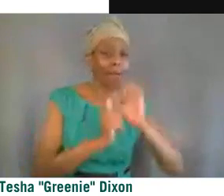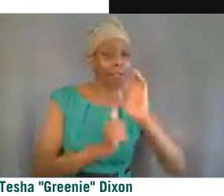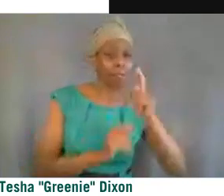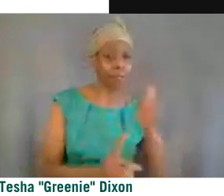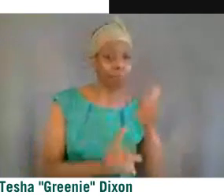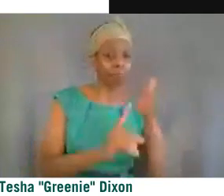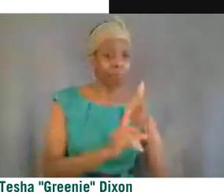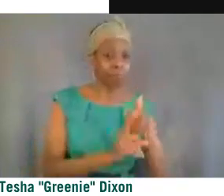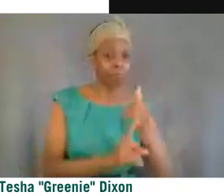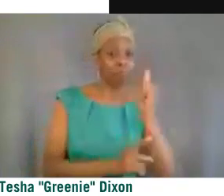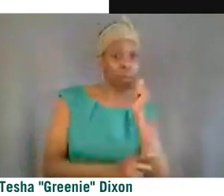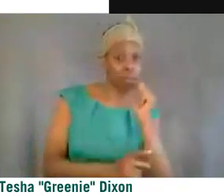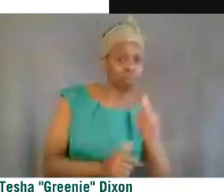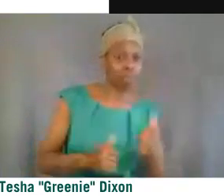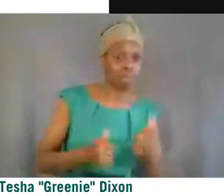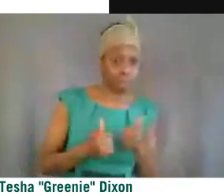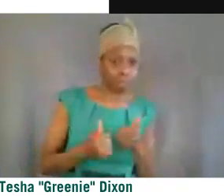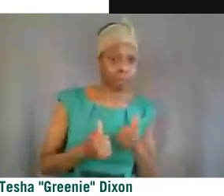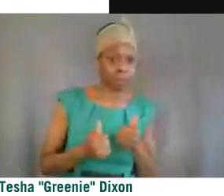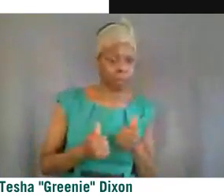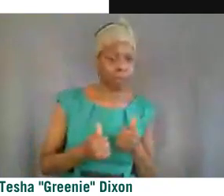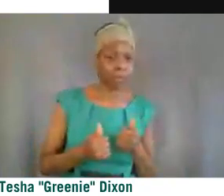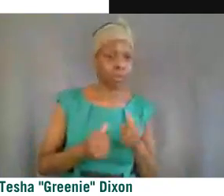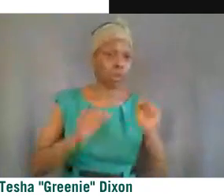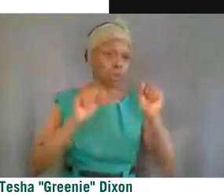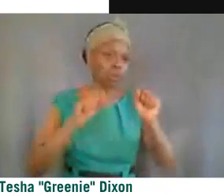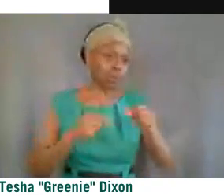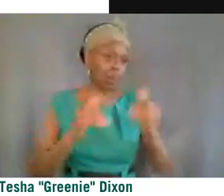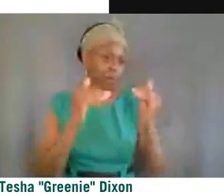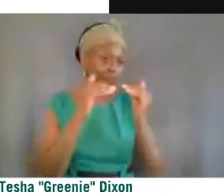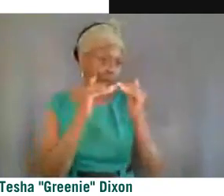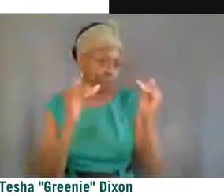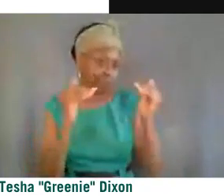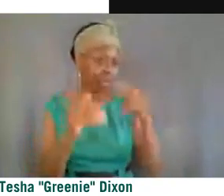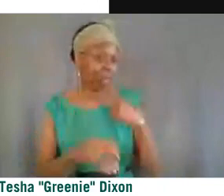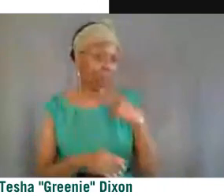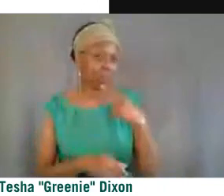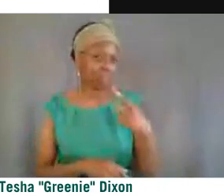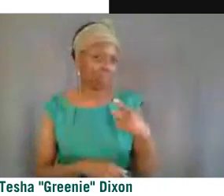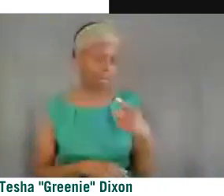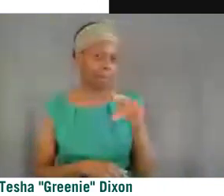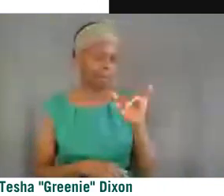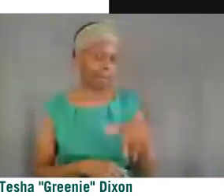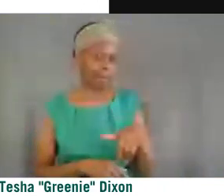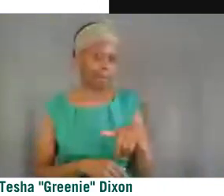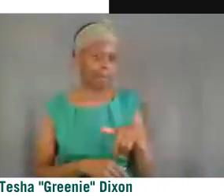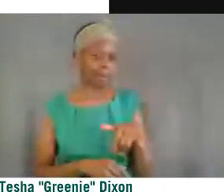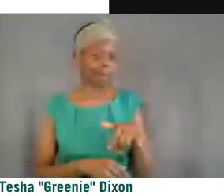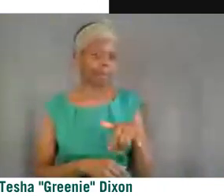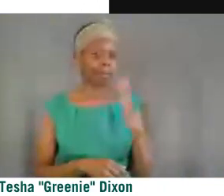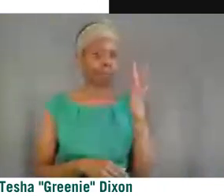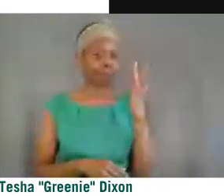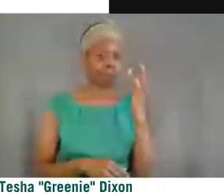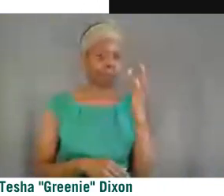you. So it's probably fair to say that